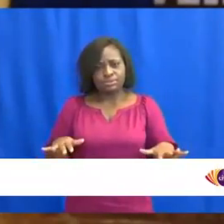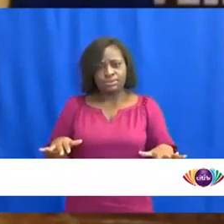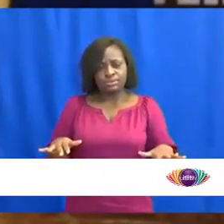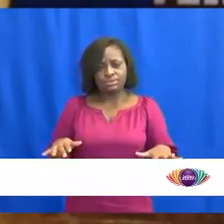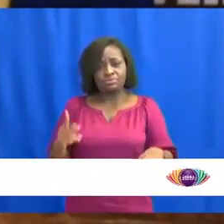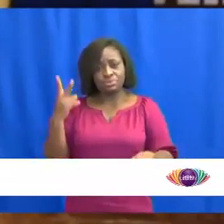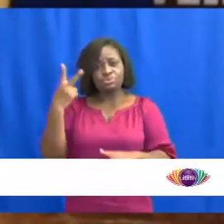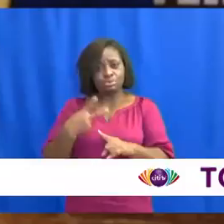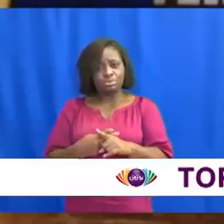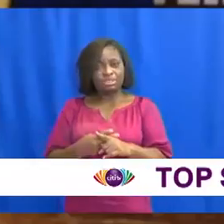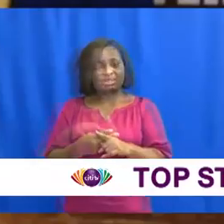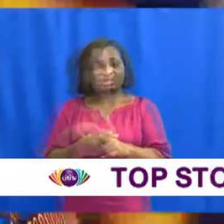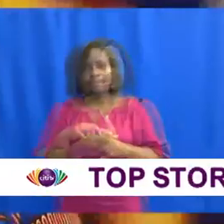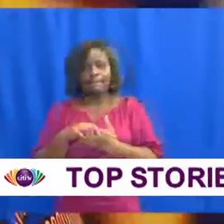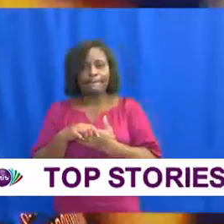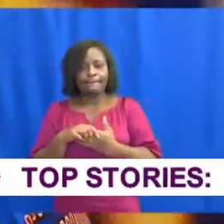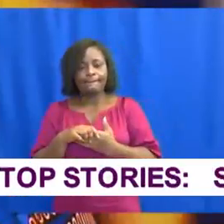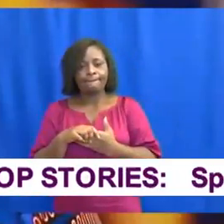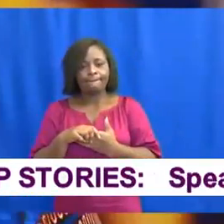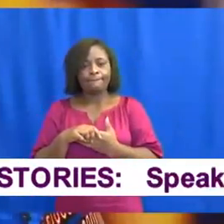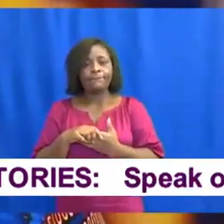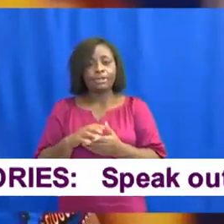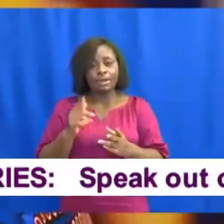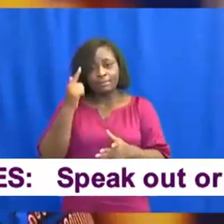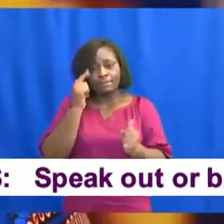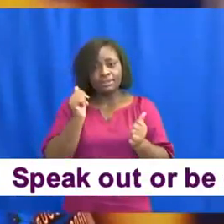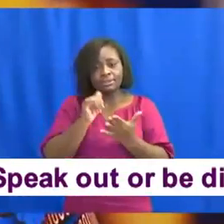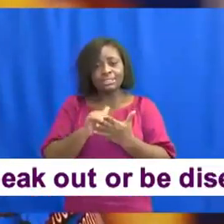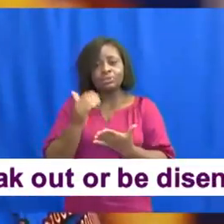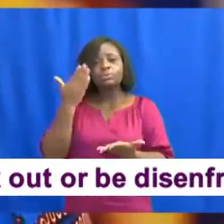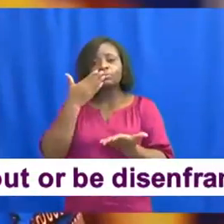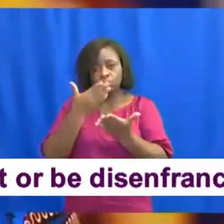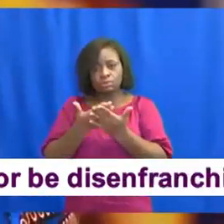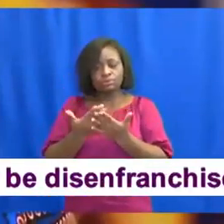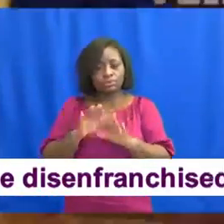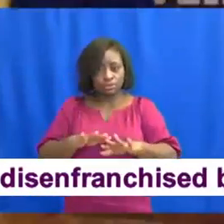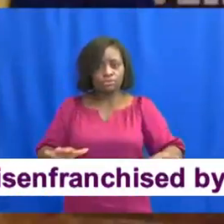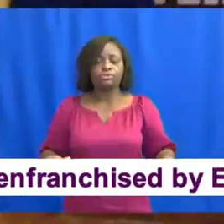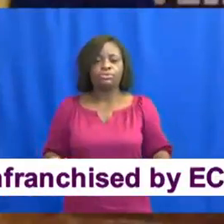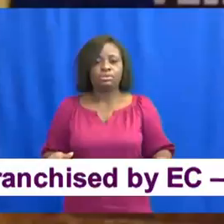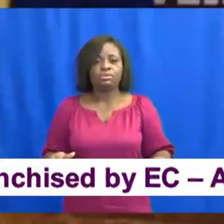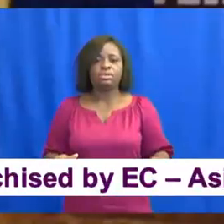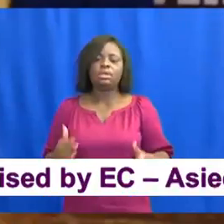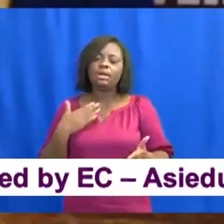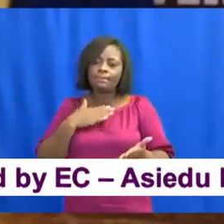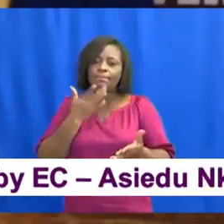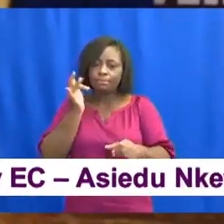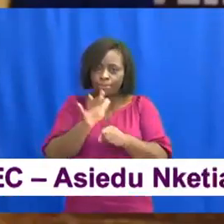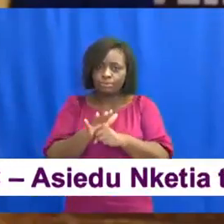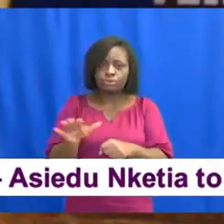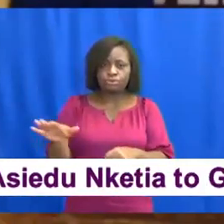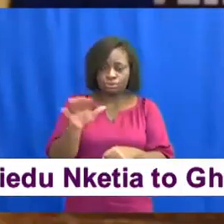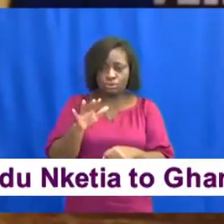ji enyo ne fe sinakai bahi ke ha wo school biye mi wo nyesiake